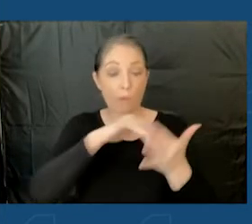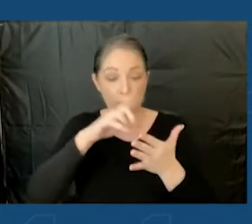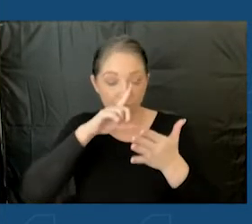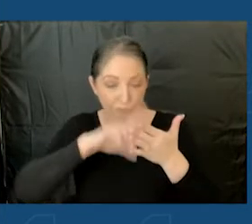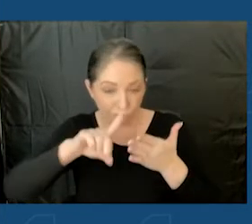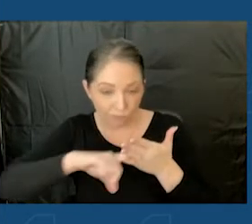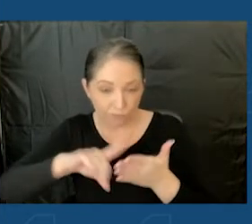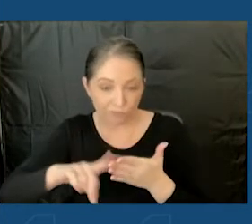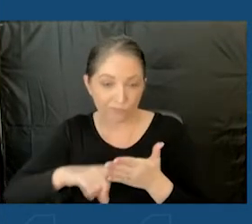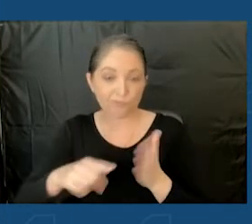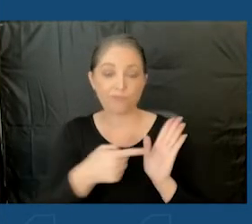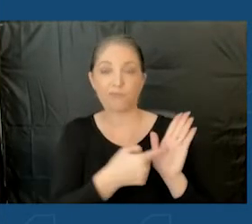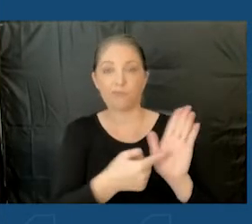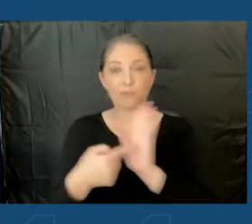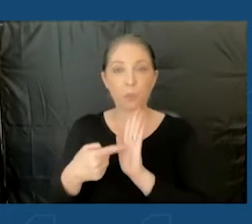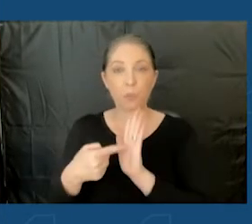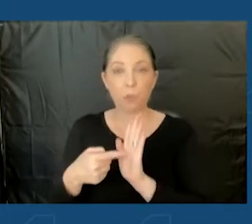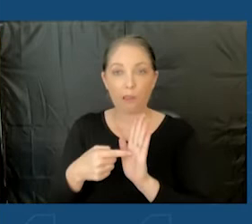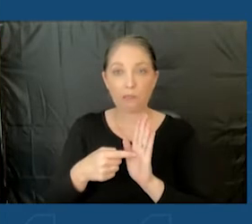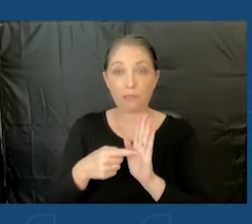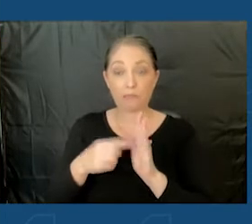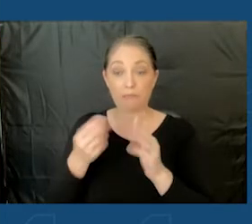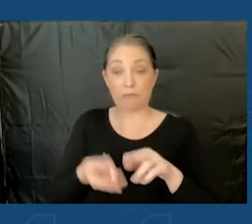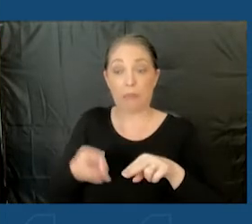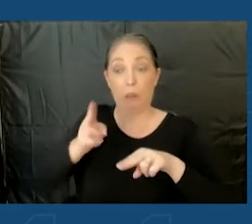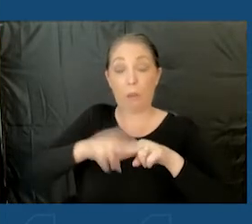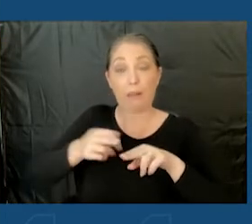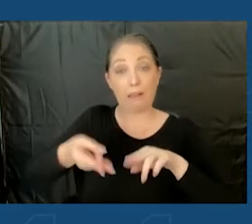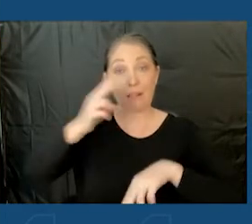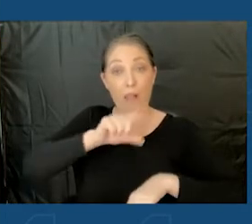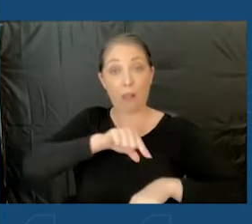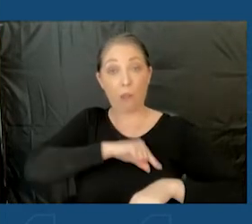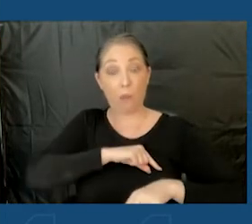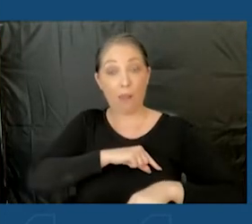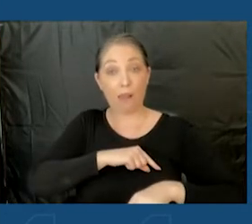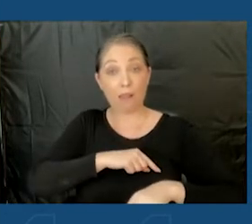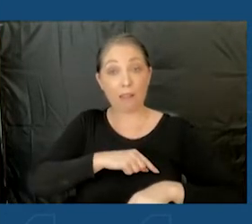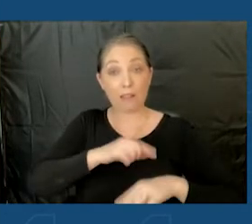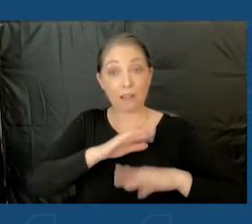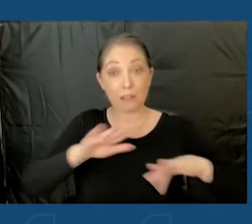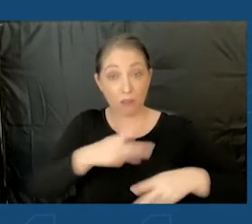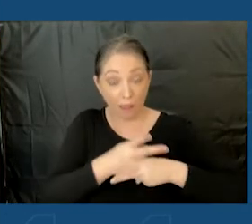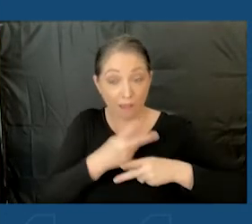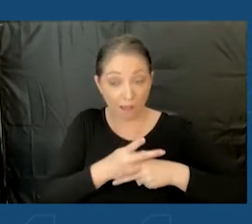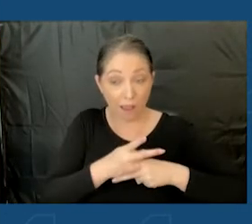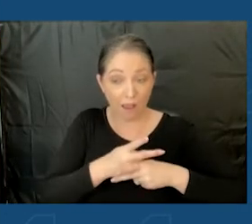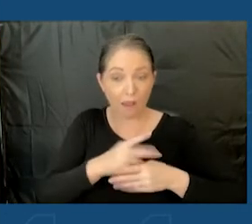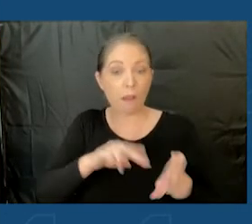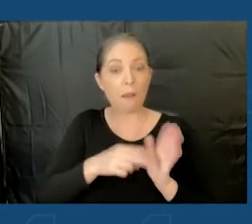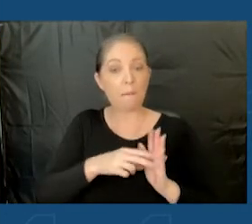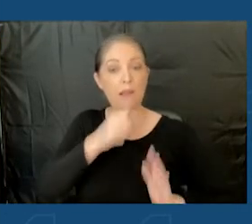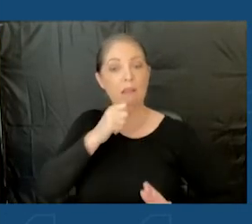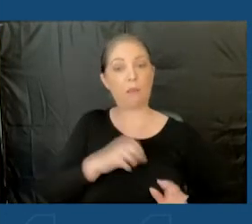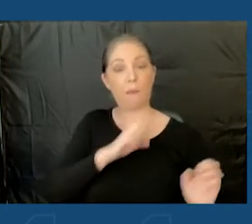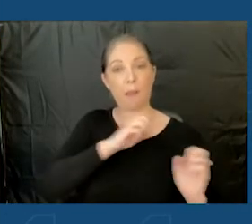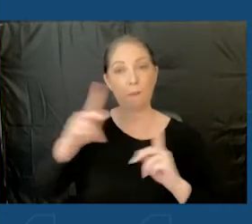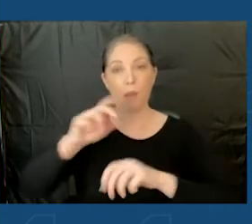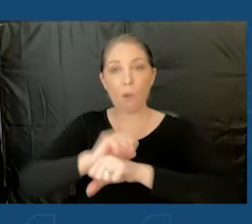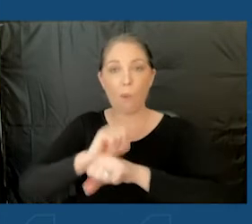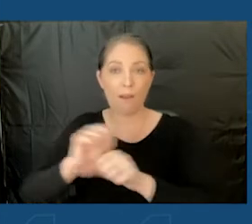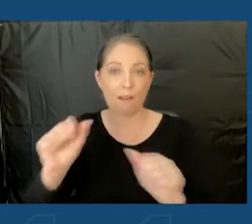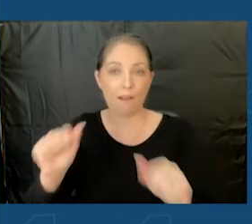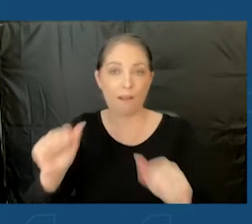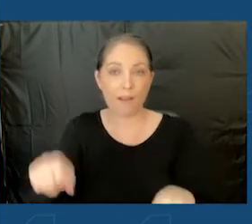the availability of high-quality childcare will return women to work. The historic levels of